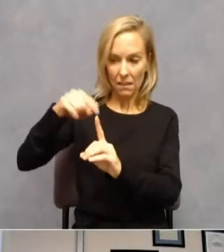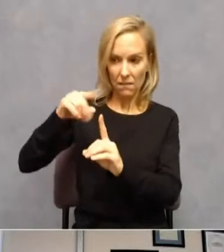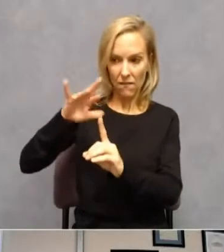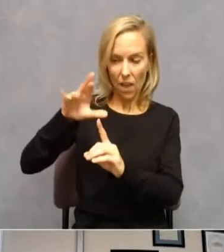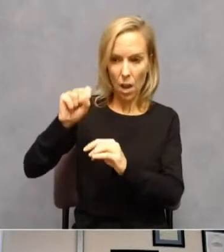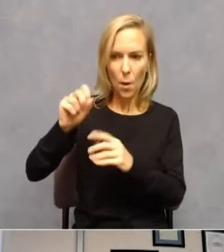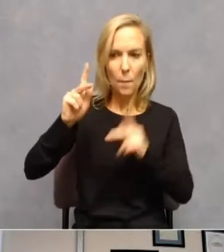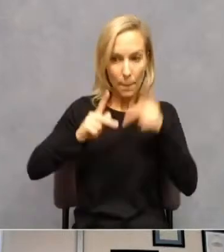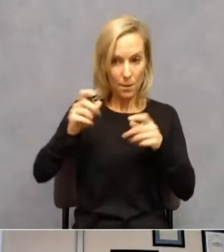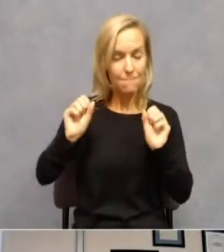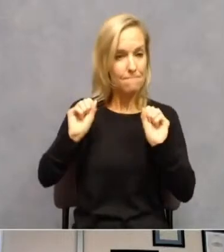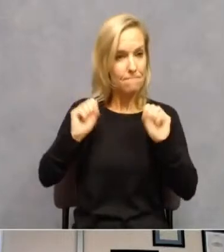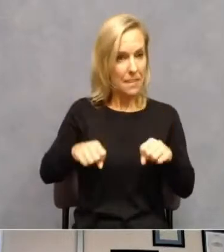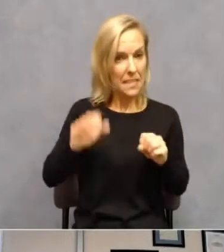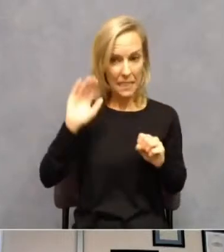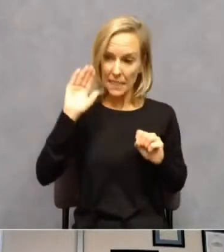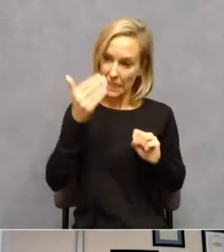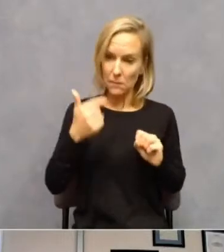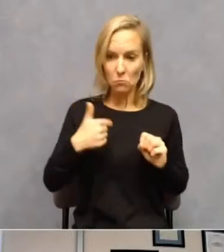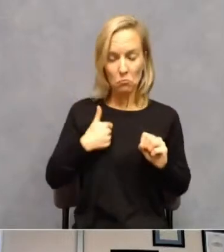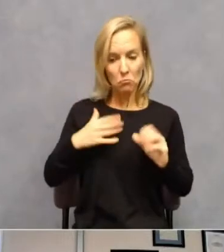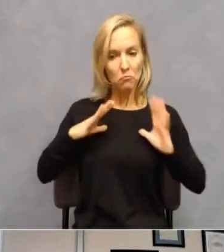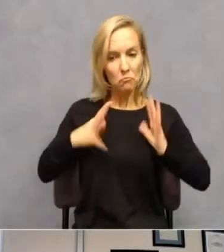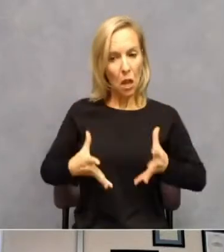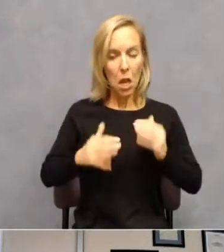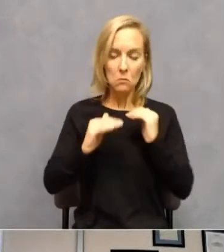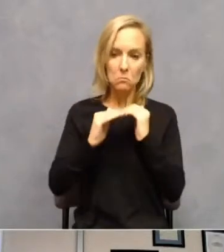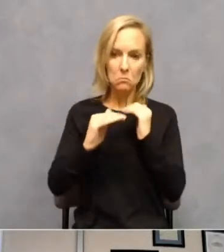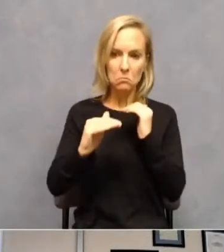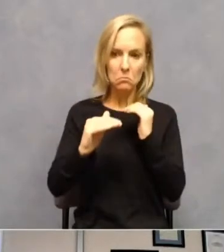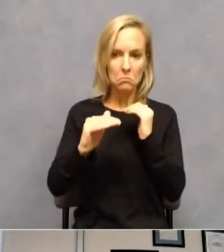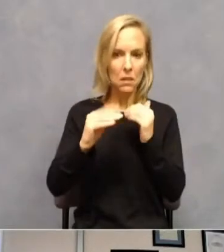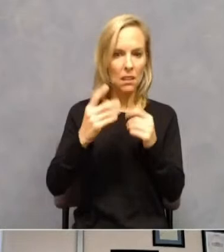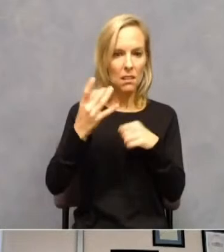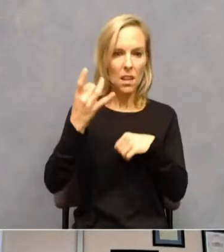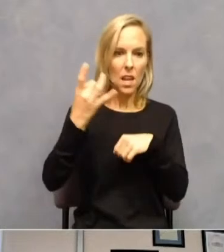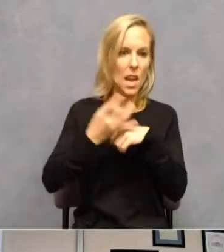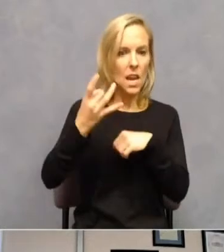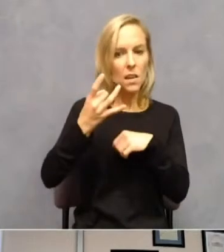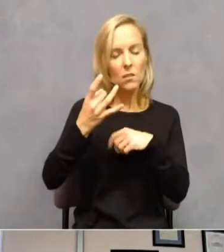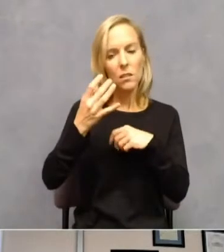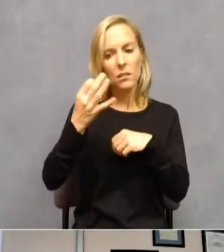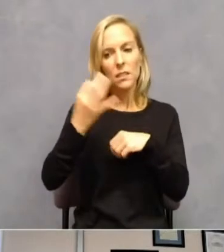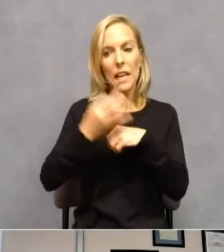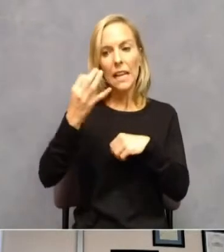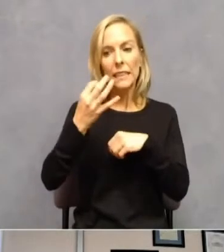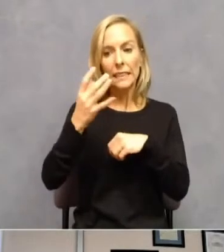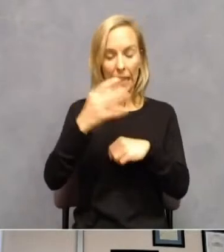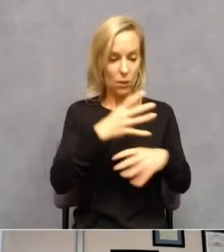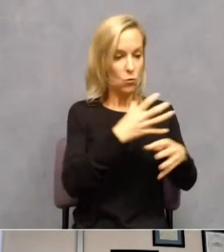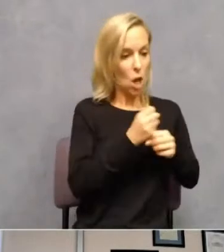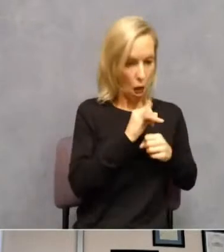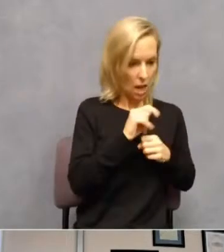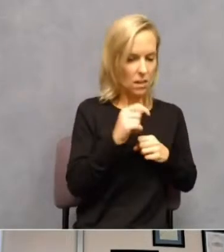seem to be stable or do okay, and then about 8 or 9 or 10 days into the illness, just